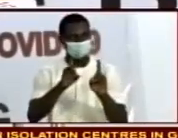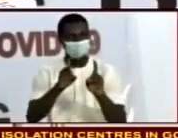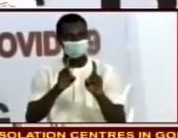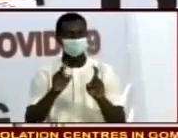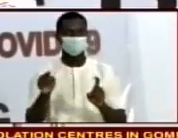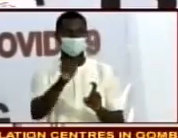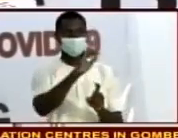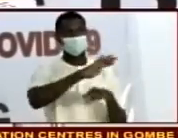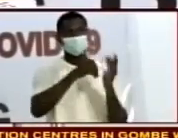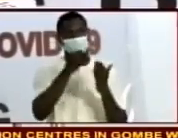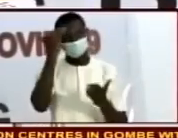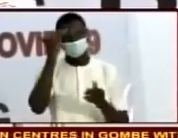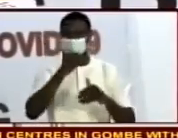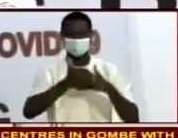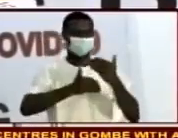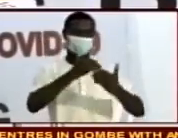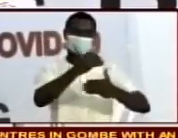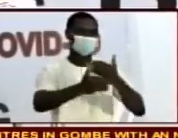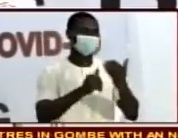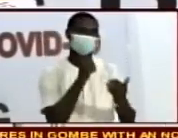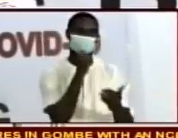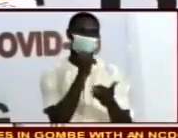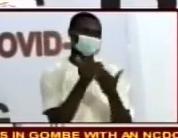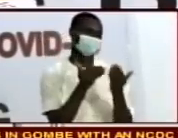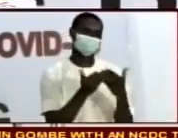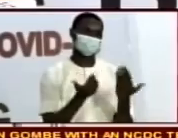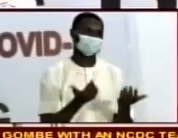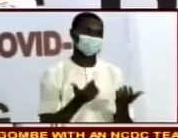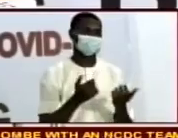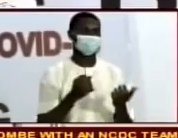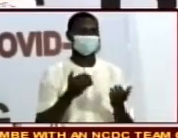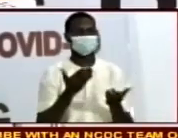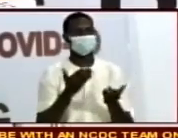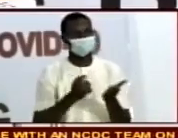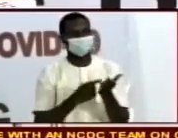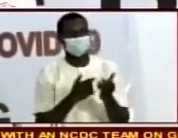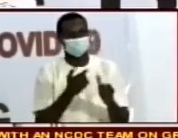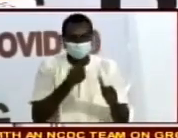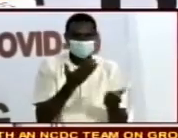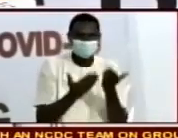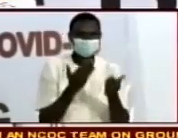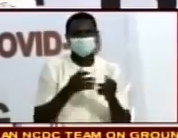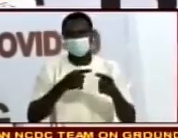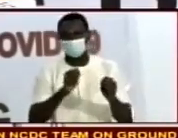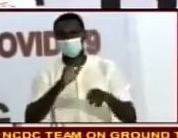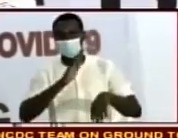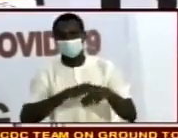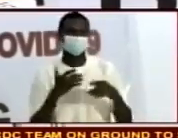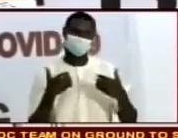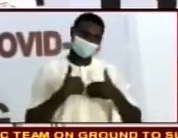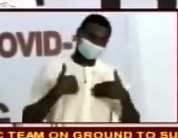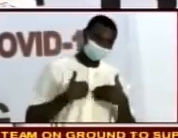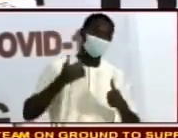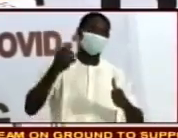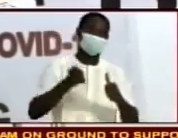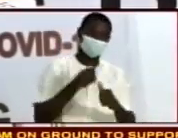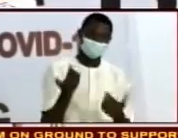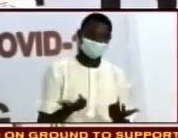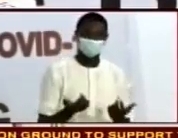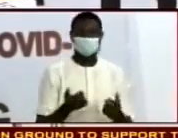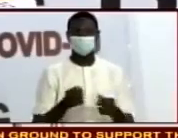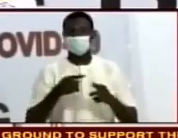the process normally is you try it on animals, on rats, on mice, and so on, and you can try it on